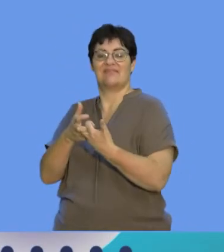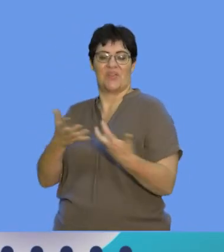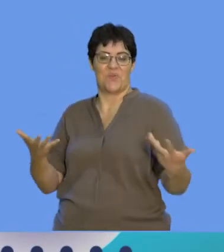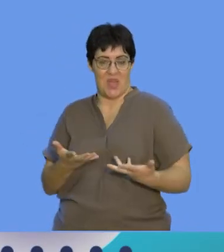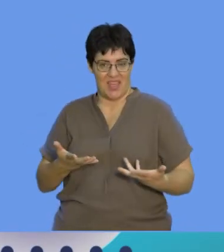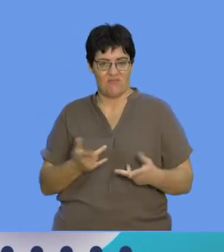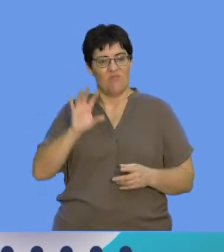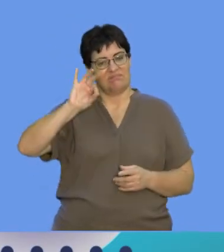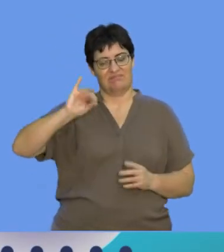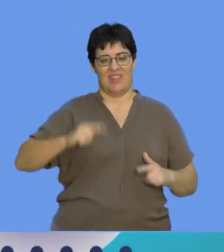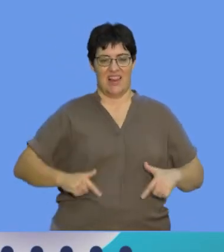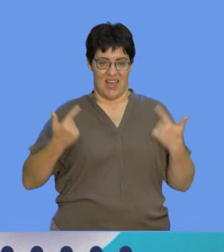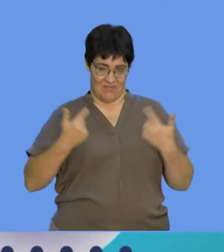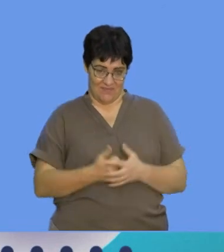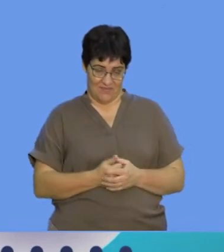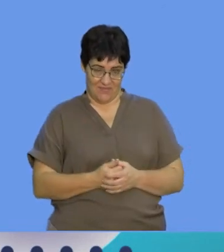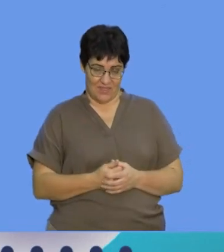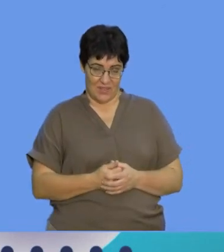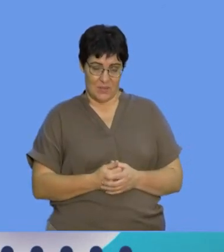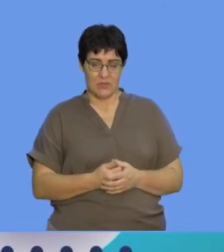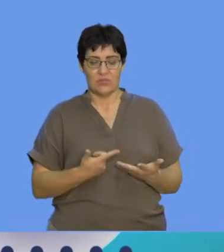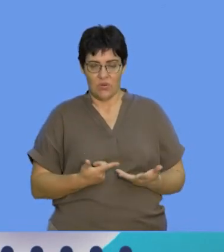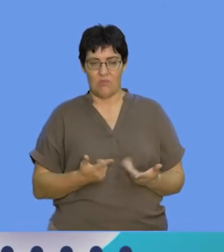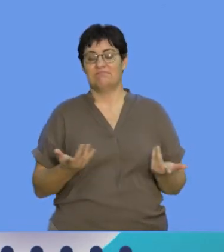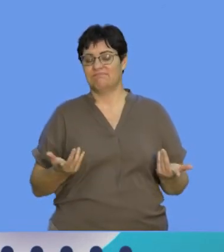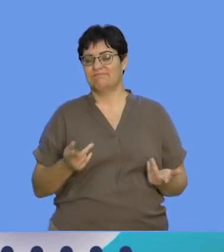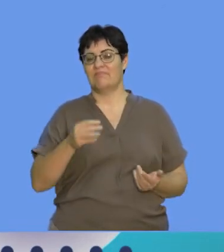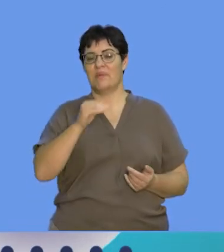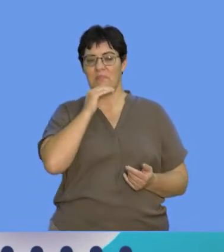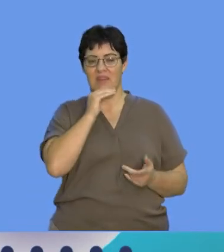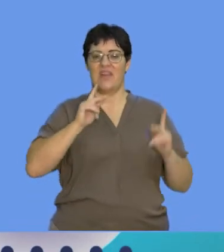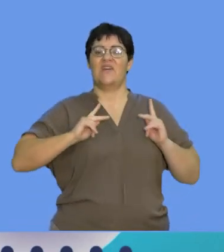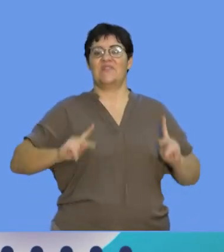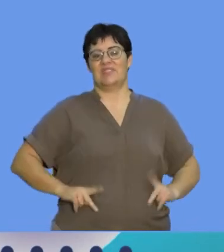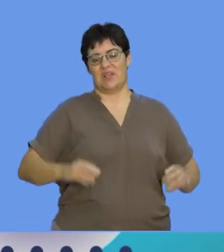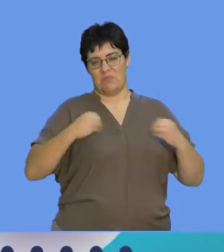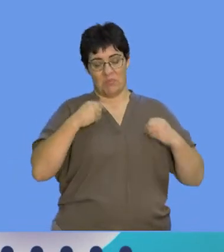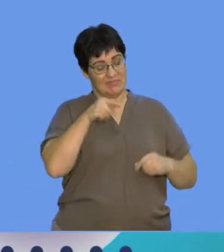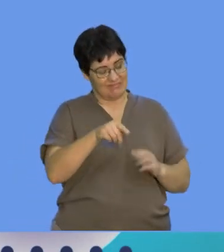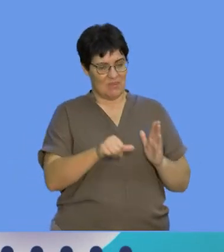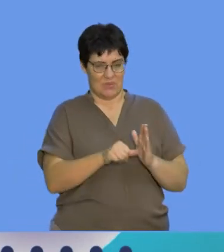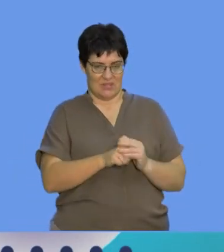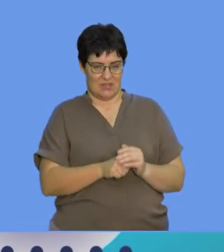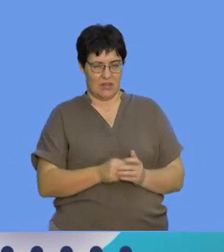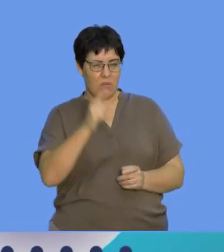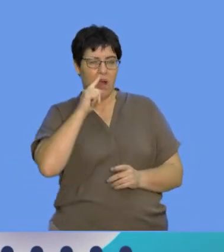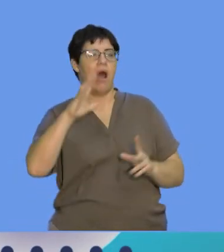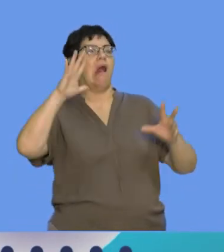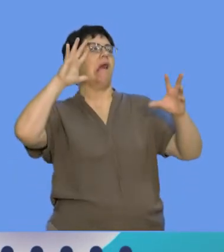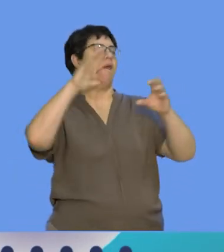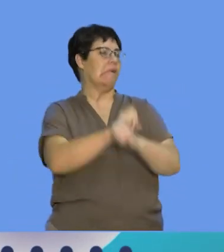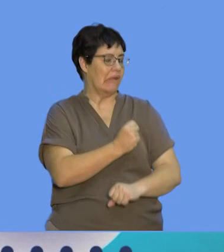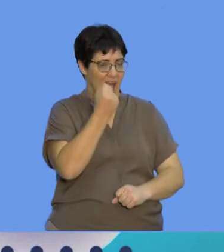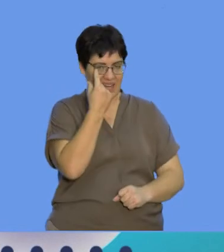everyday life use. So it all comes together in as far as the physical properties. Hopefully it does make sense, but the